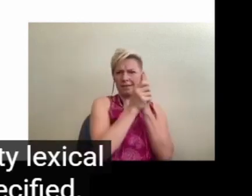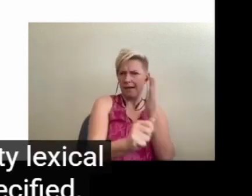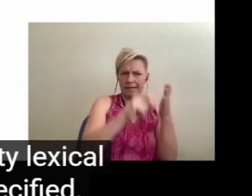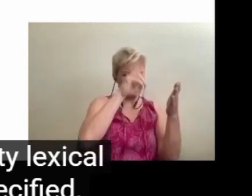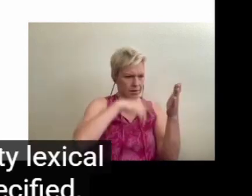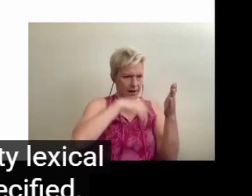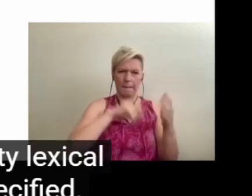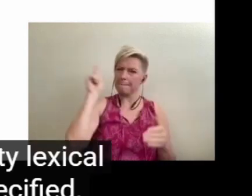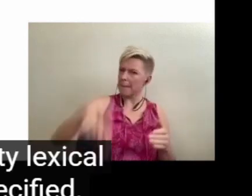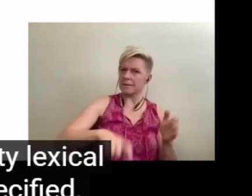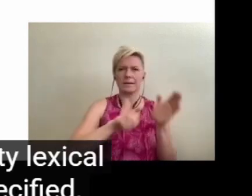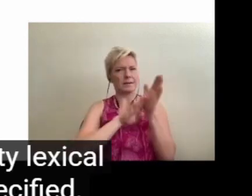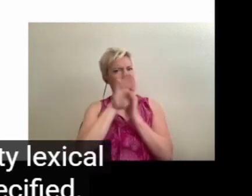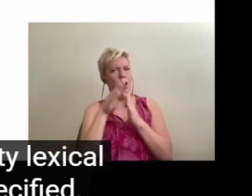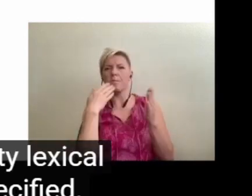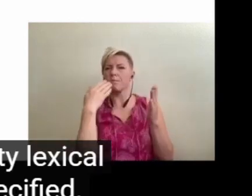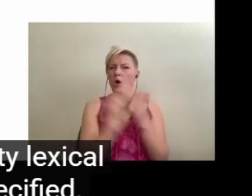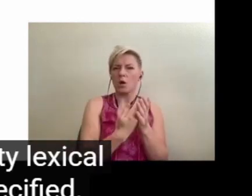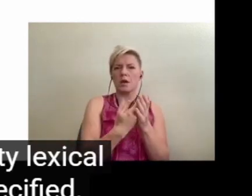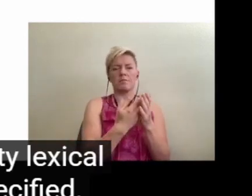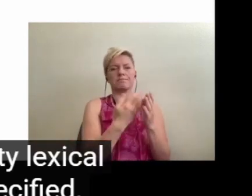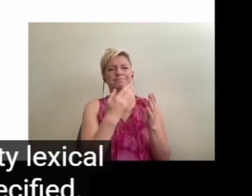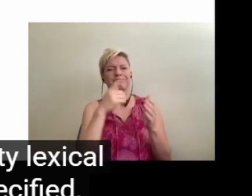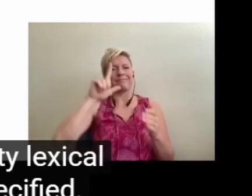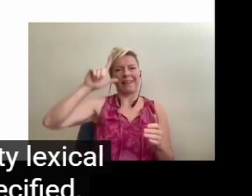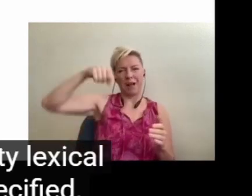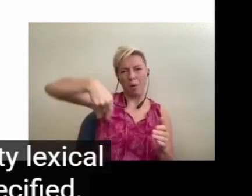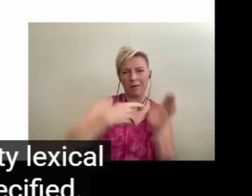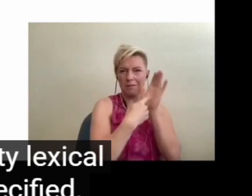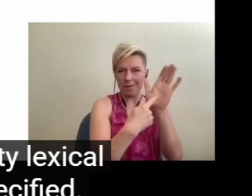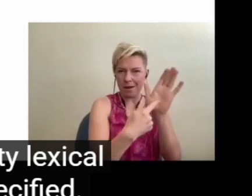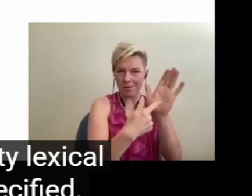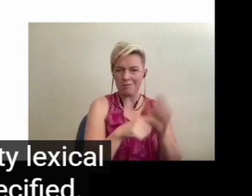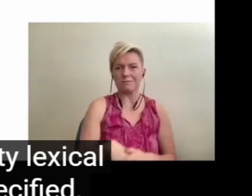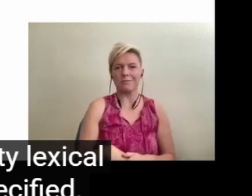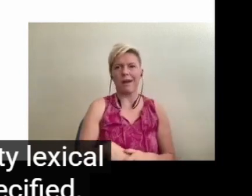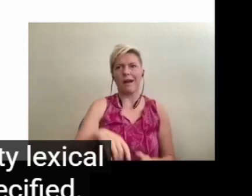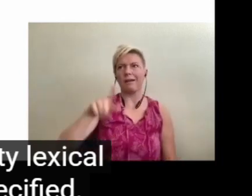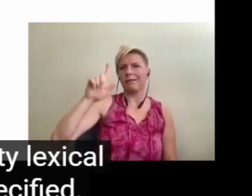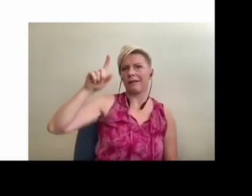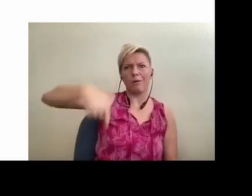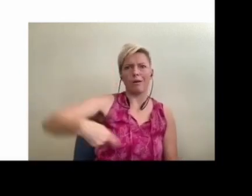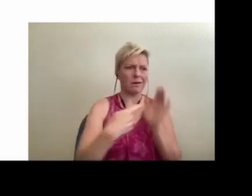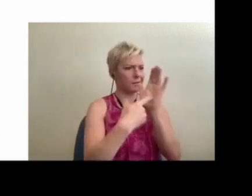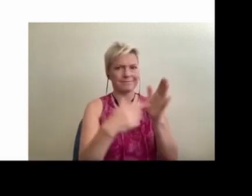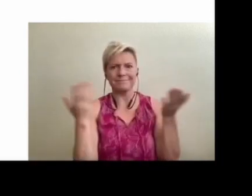Skilled reading requires high-quality lexical representations that are fully specified.